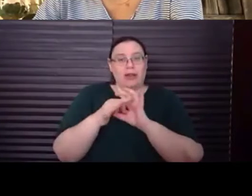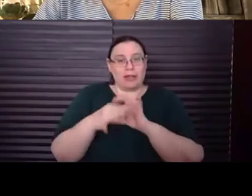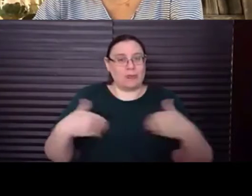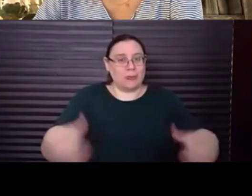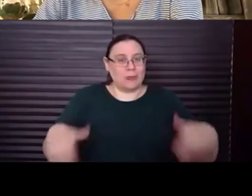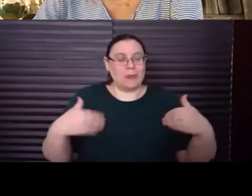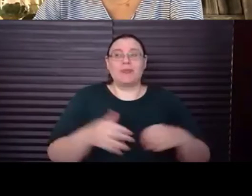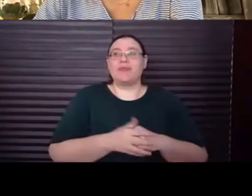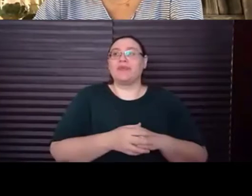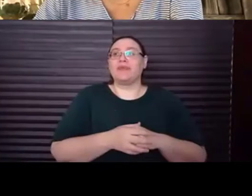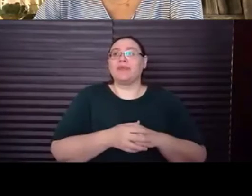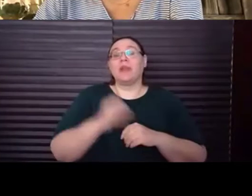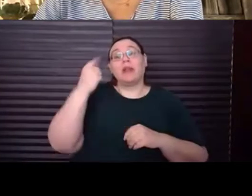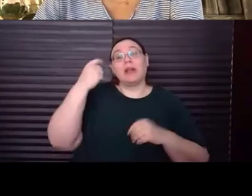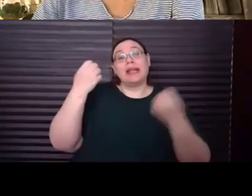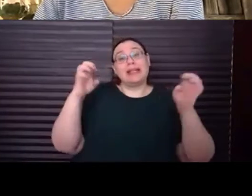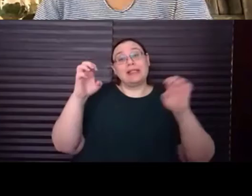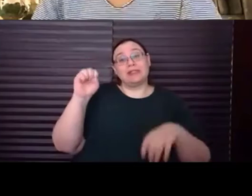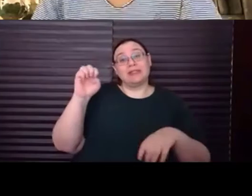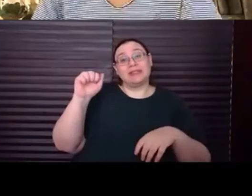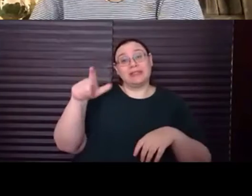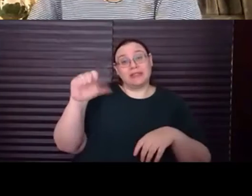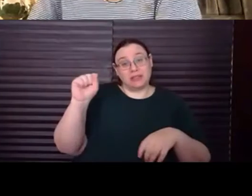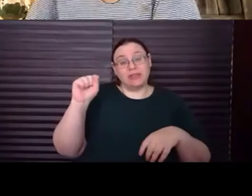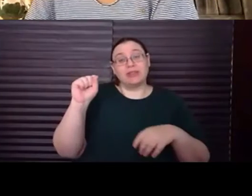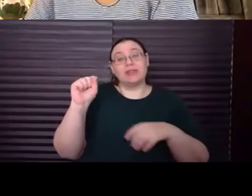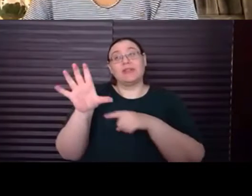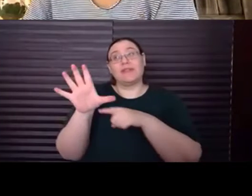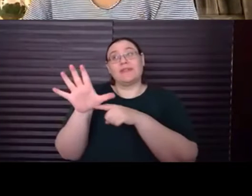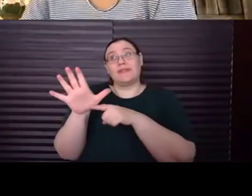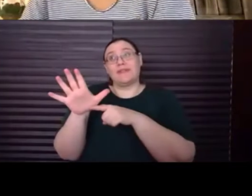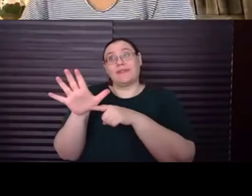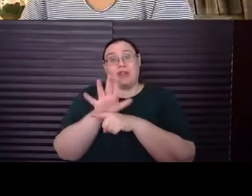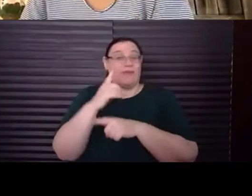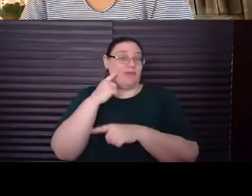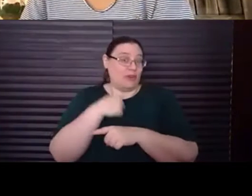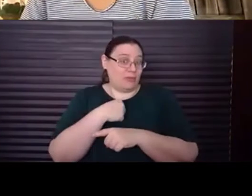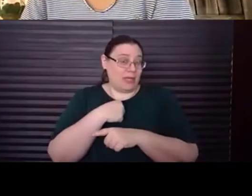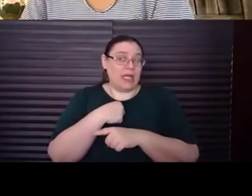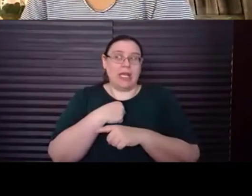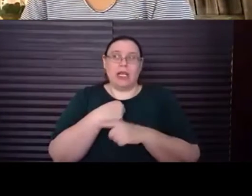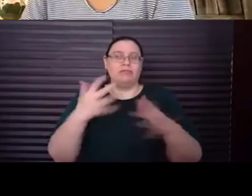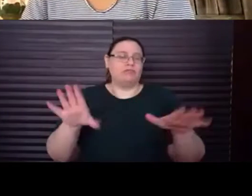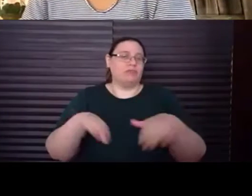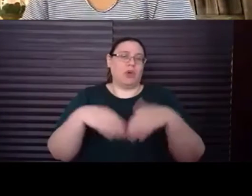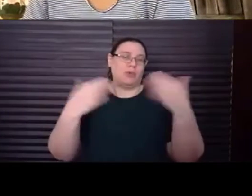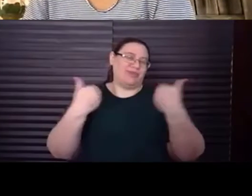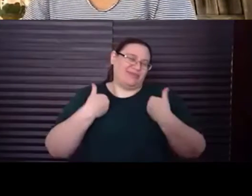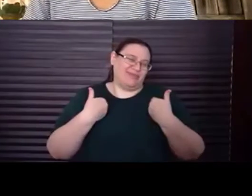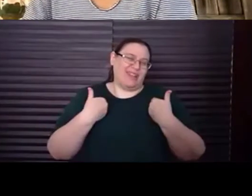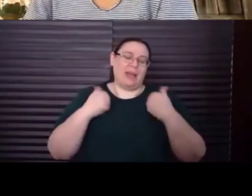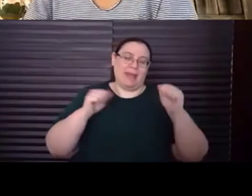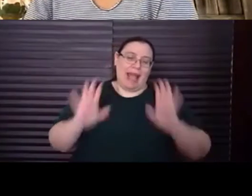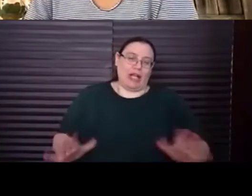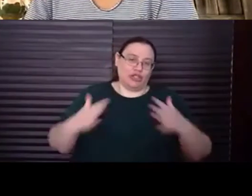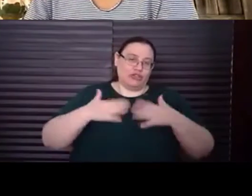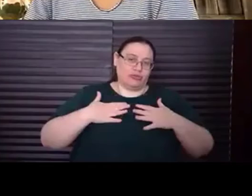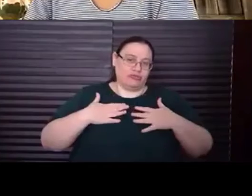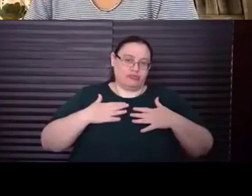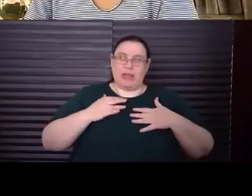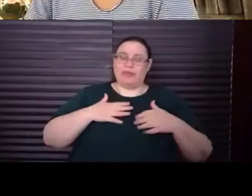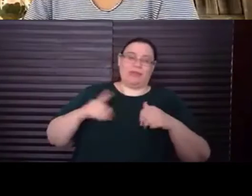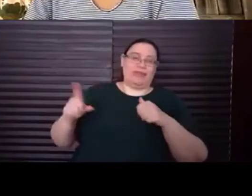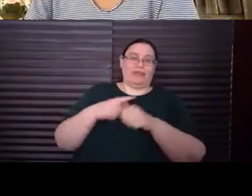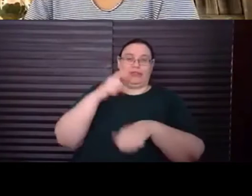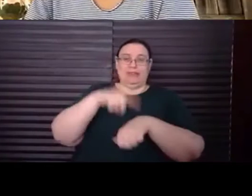Yeah. But the Easterseals film for me has opened up the door. I'm an actor by trade. But that